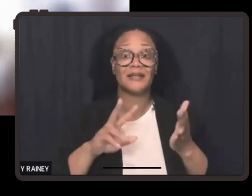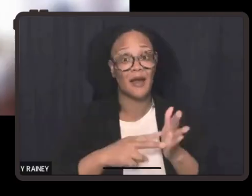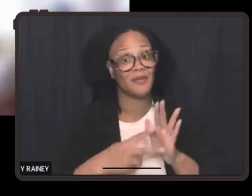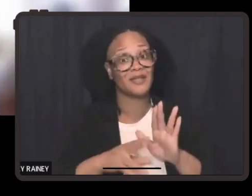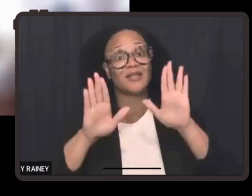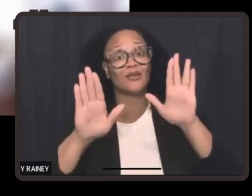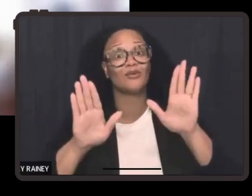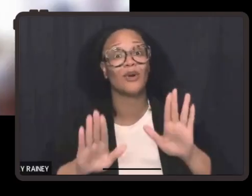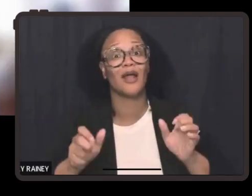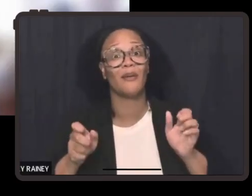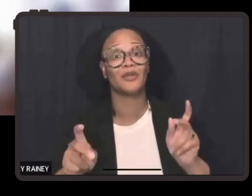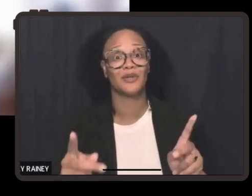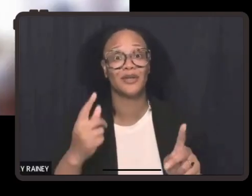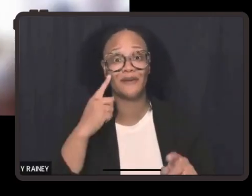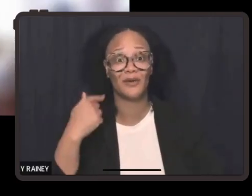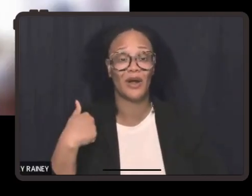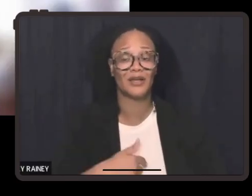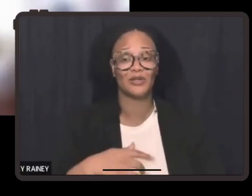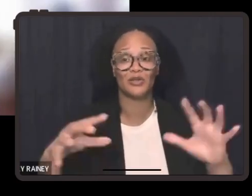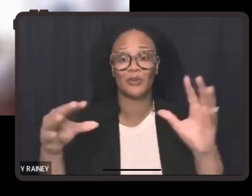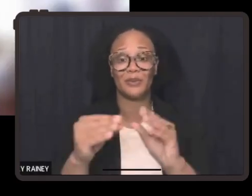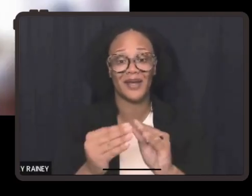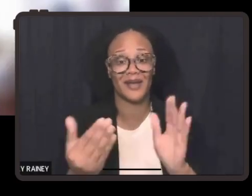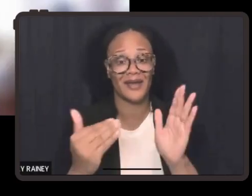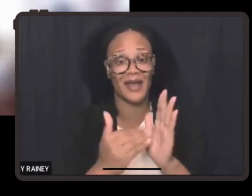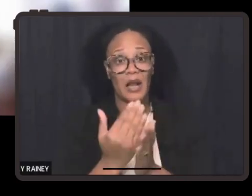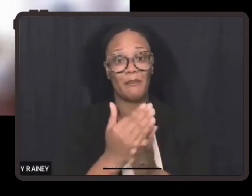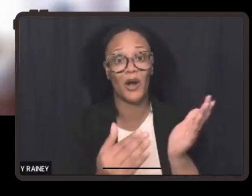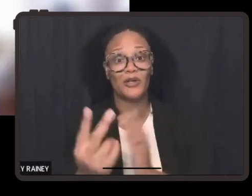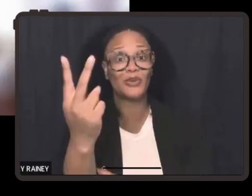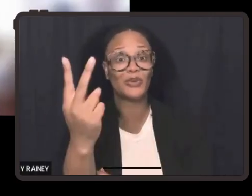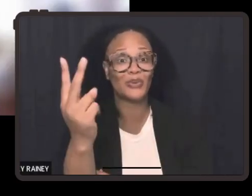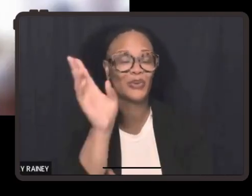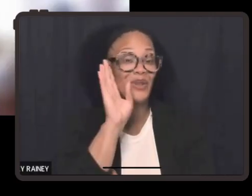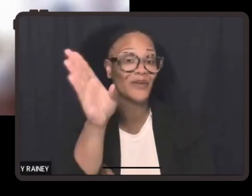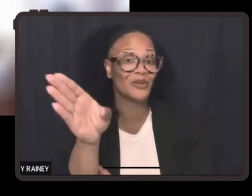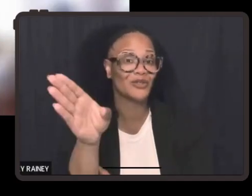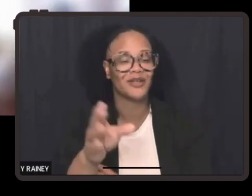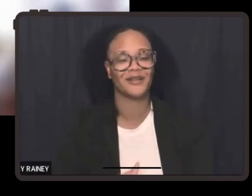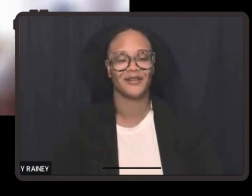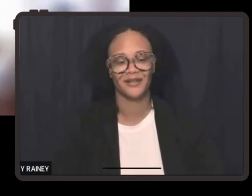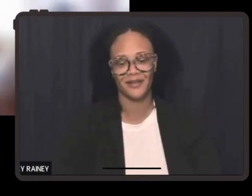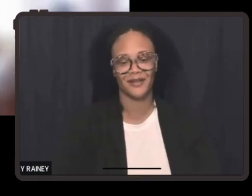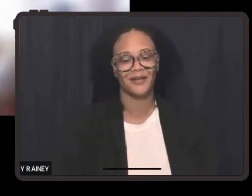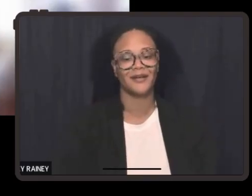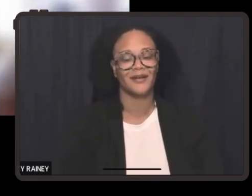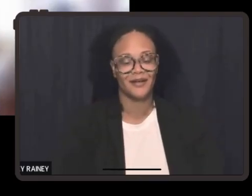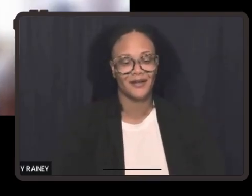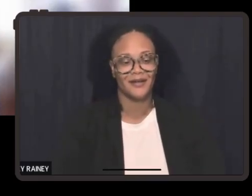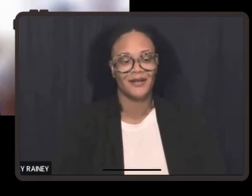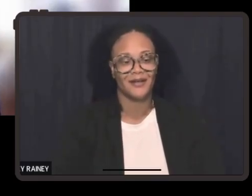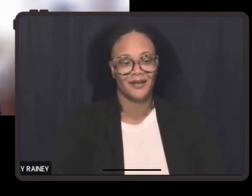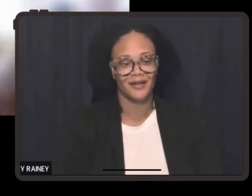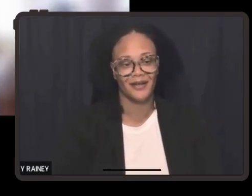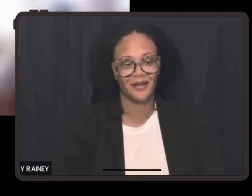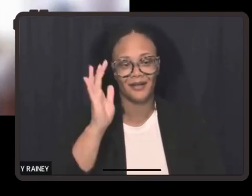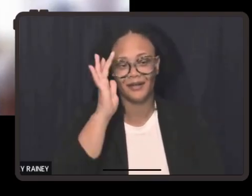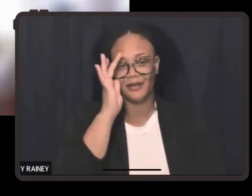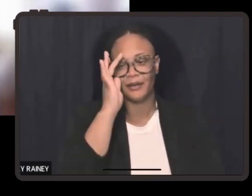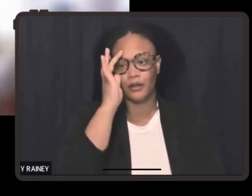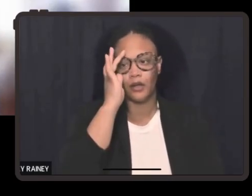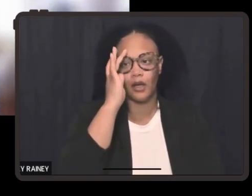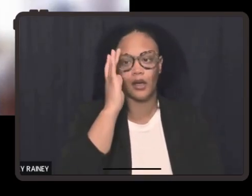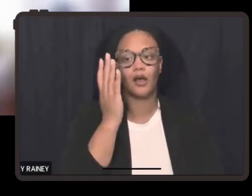this in the near future. So like we shared at the beginning, we're going to be sharing copies